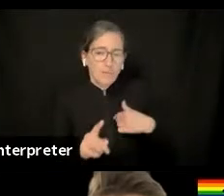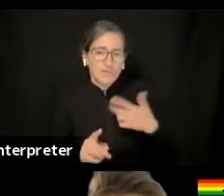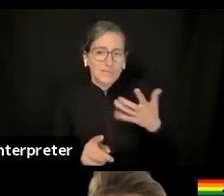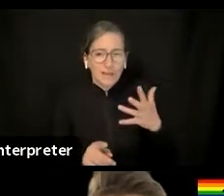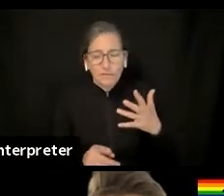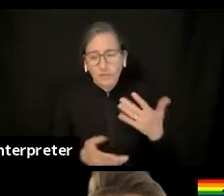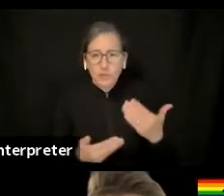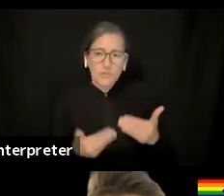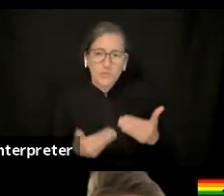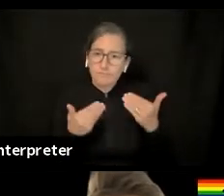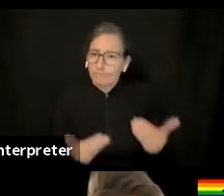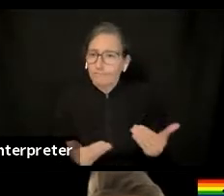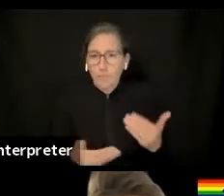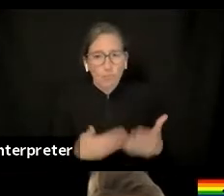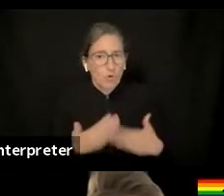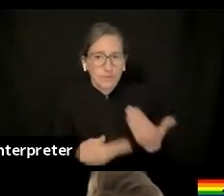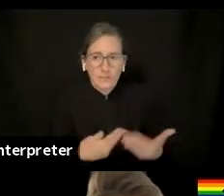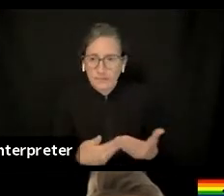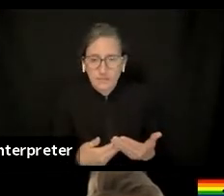that happened.